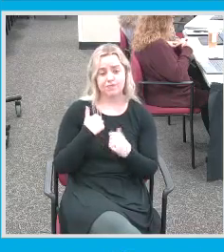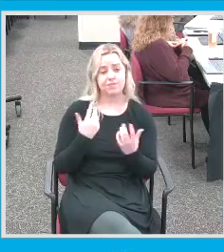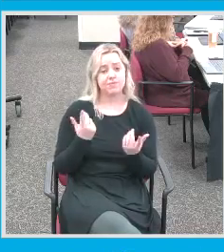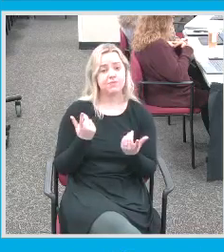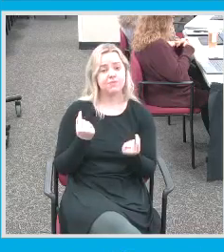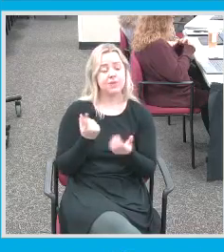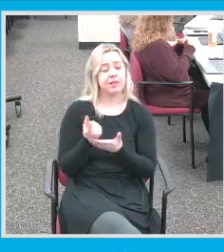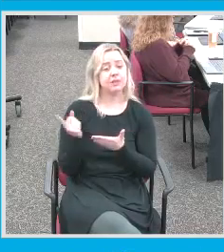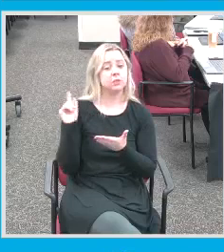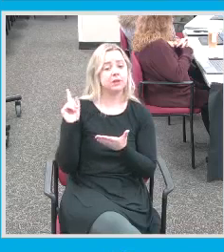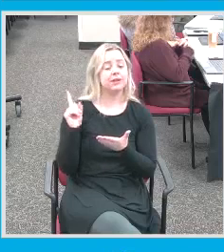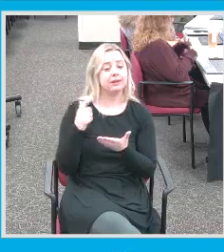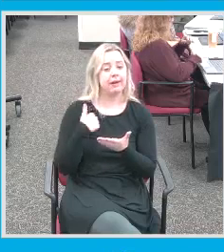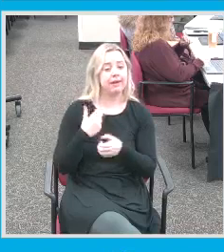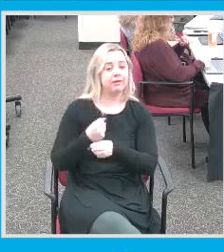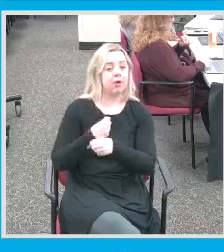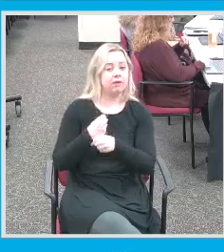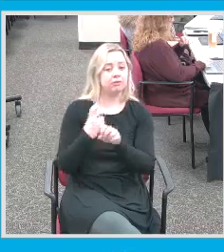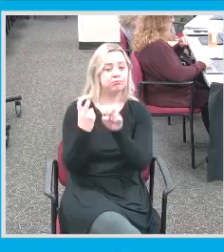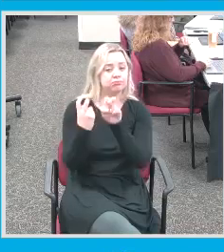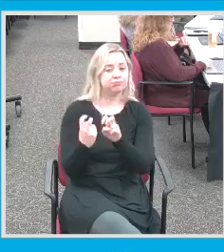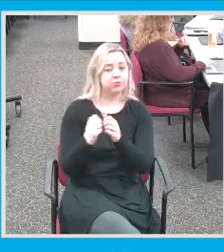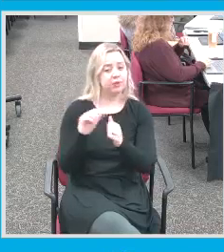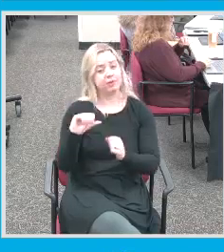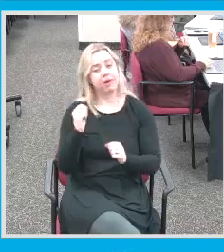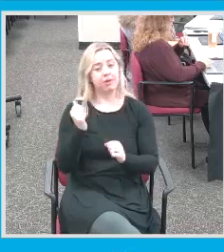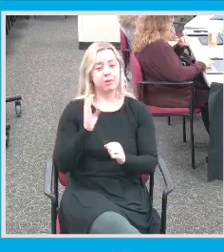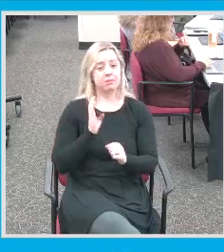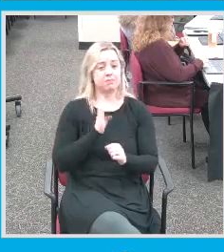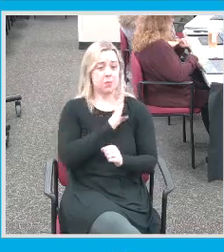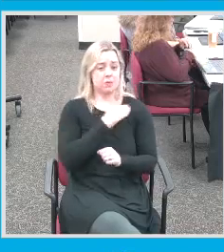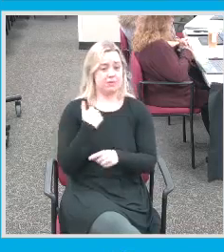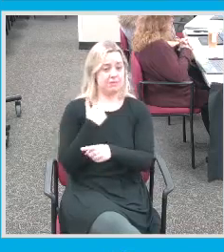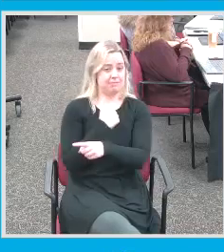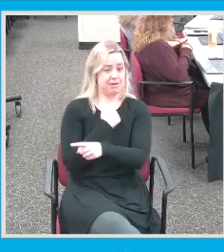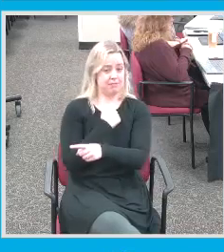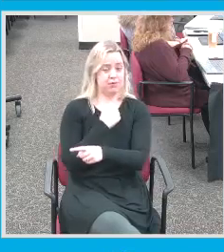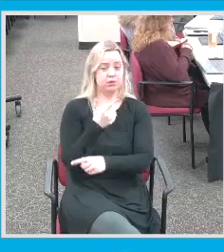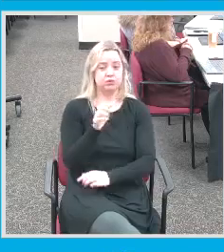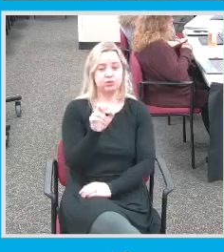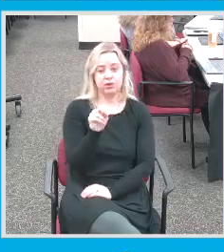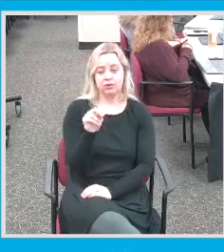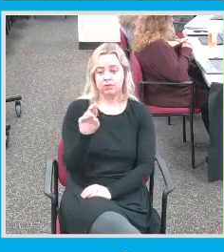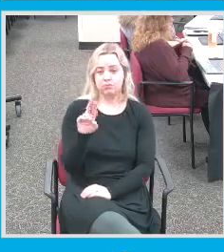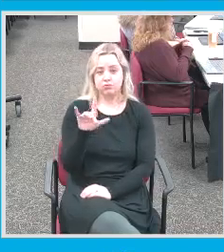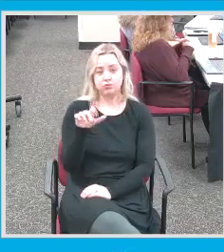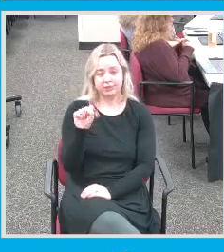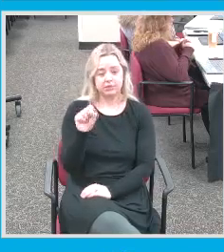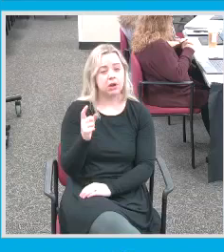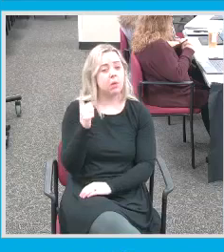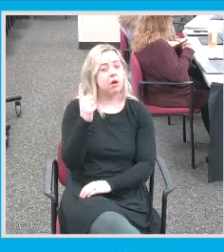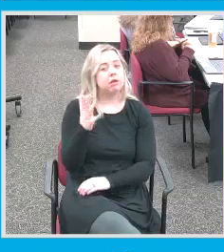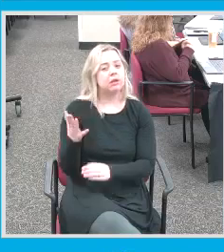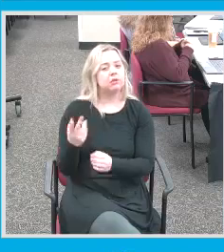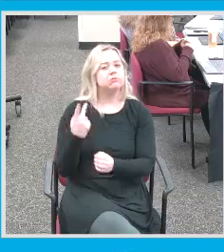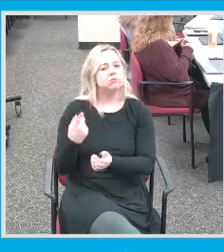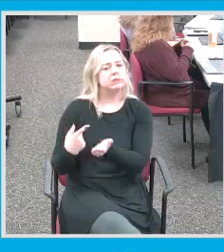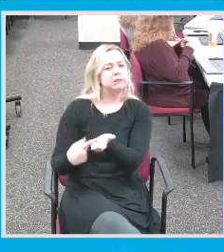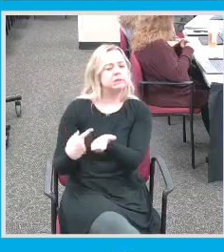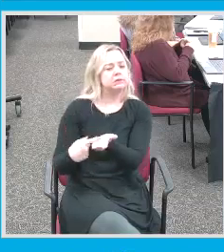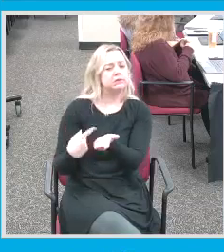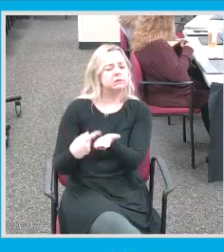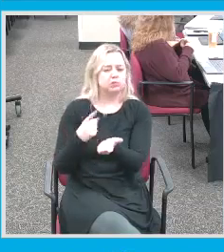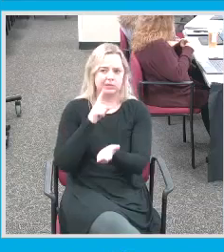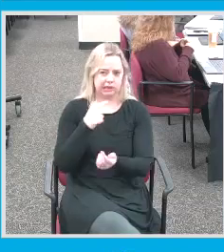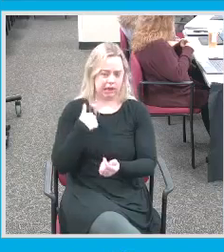of having coffee with another one of our board members, General Jack Briggs, and one of the things that we discussed and what I really brought up to him is